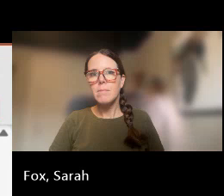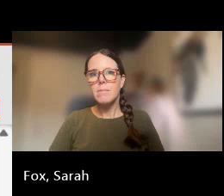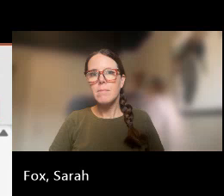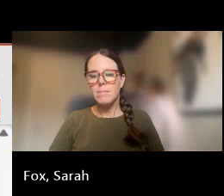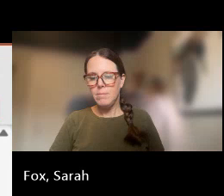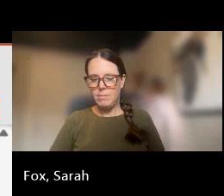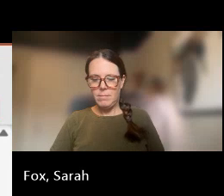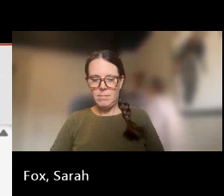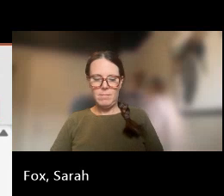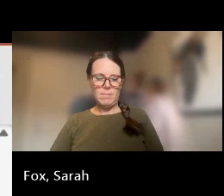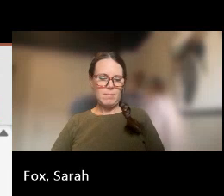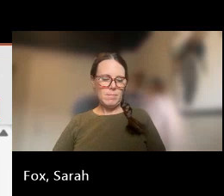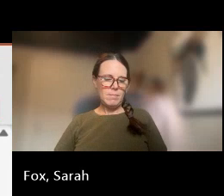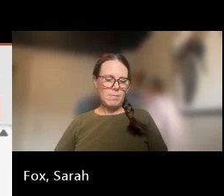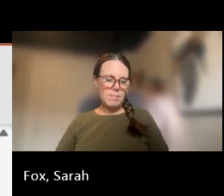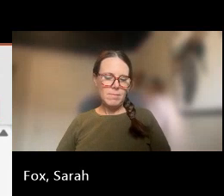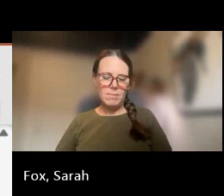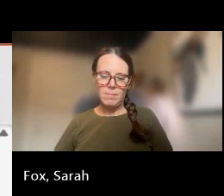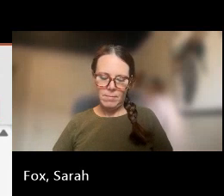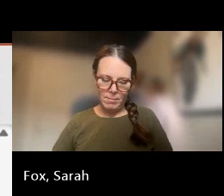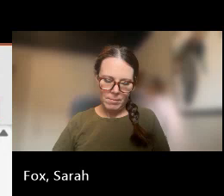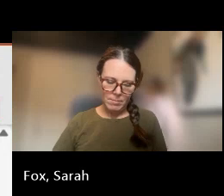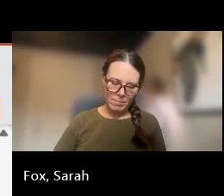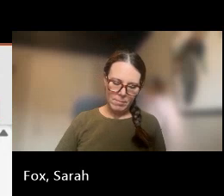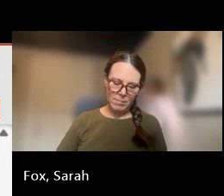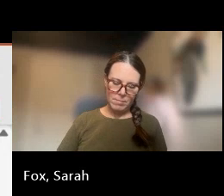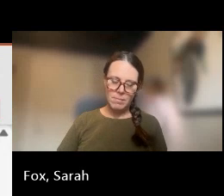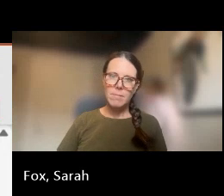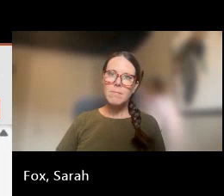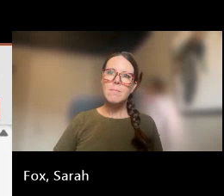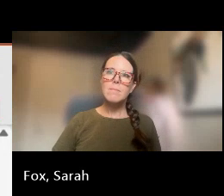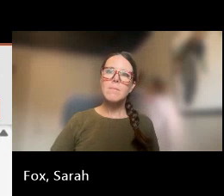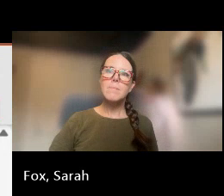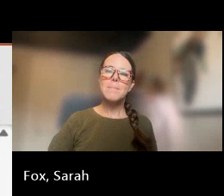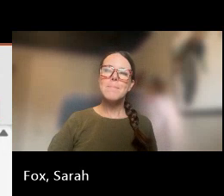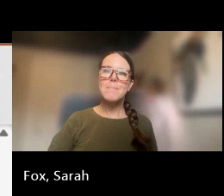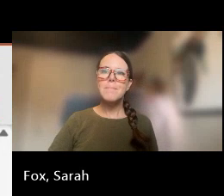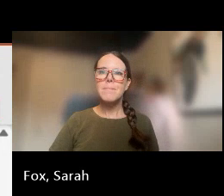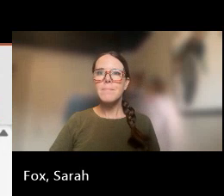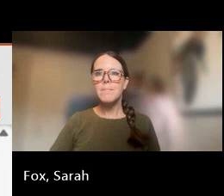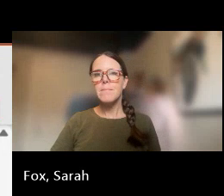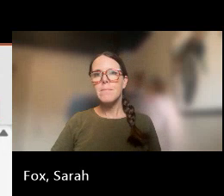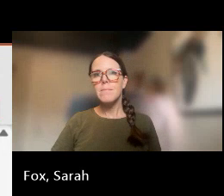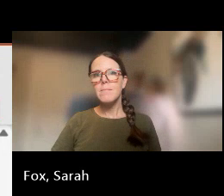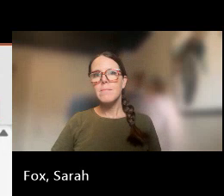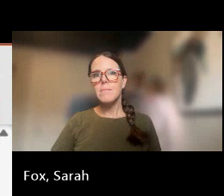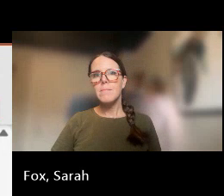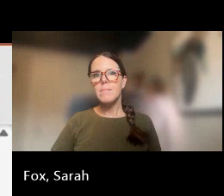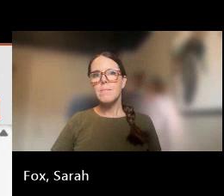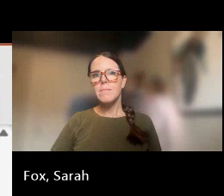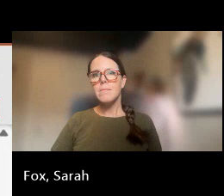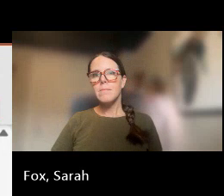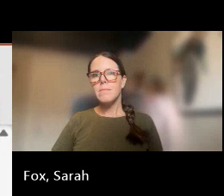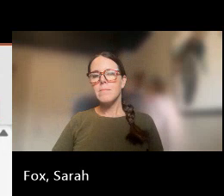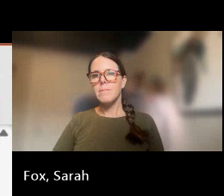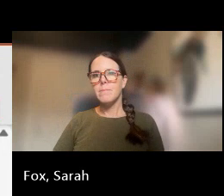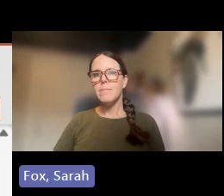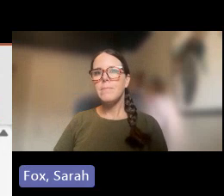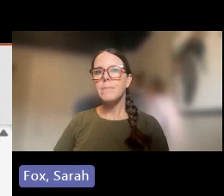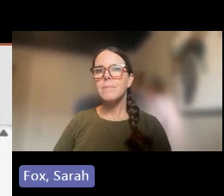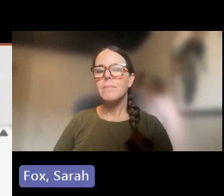RCWs, determined that we can cover staff costs associated with running the LTAC